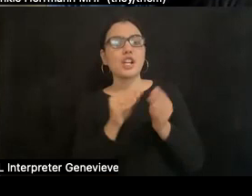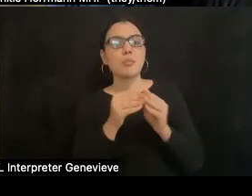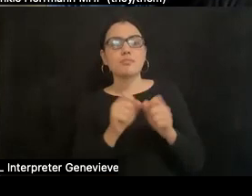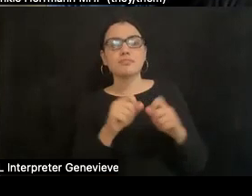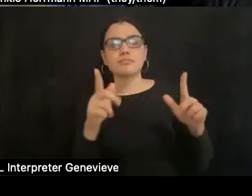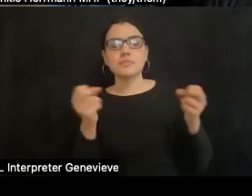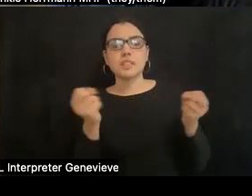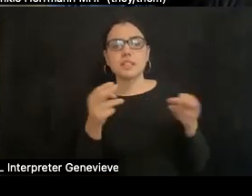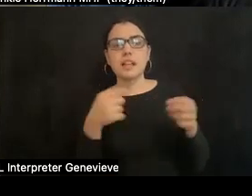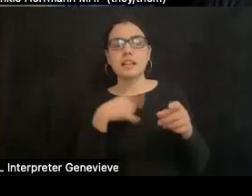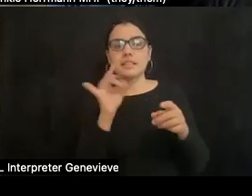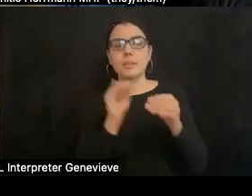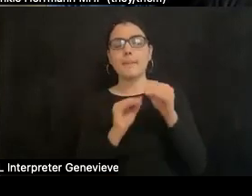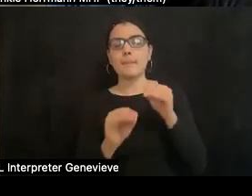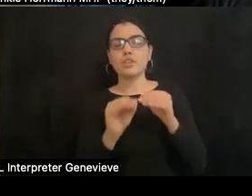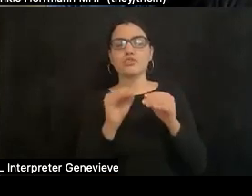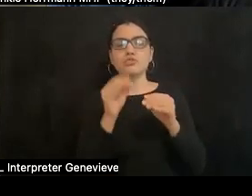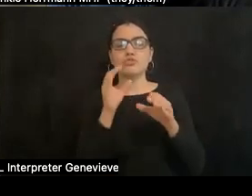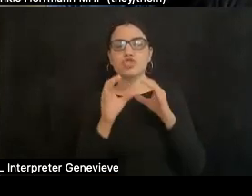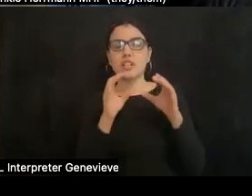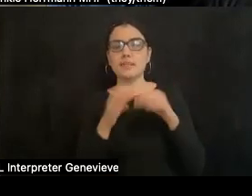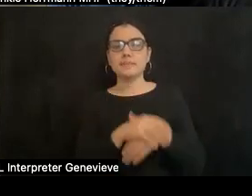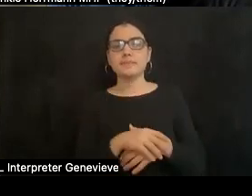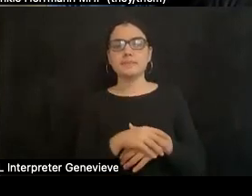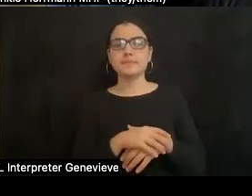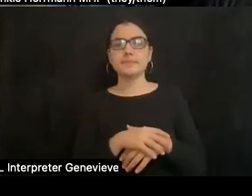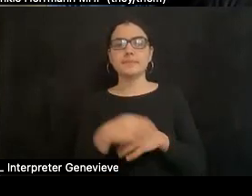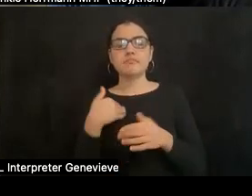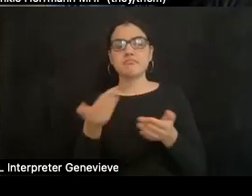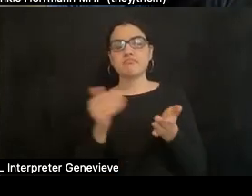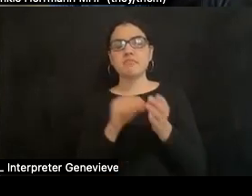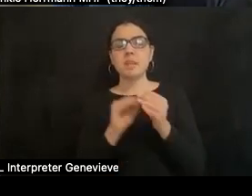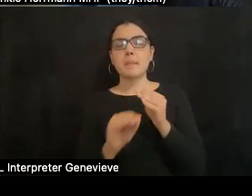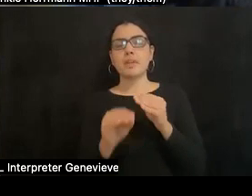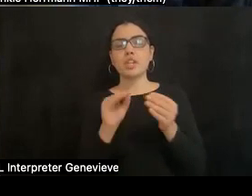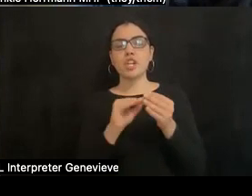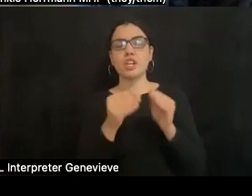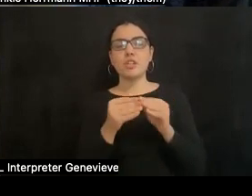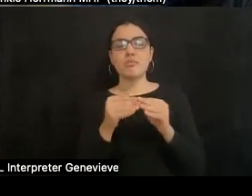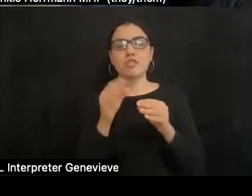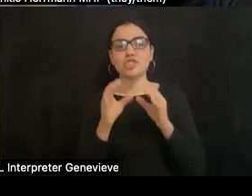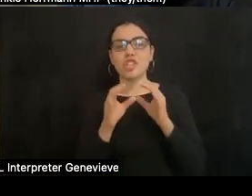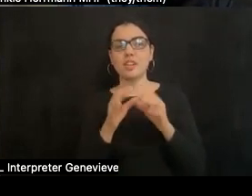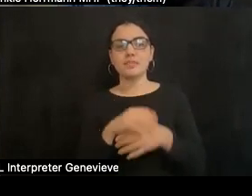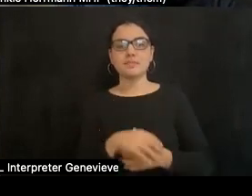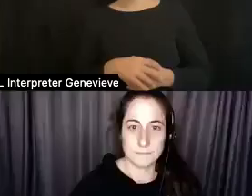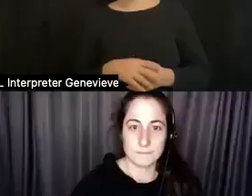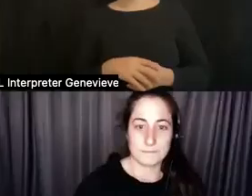and I put it in the chat. You know what? I'll just put it in the chat again. Can't hurt.